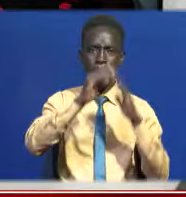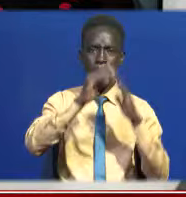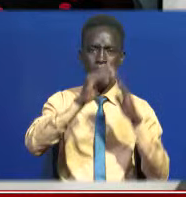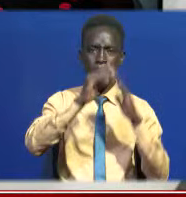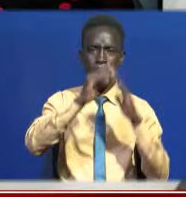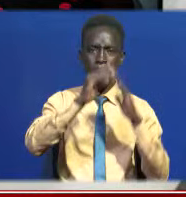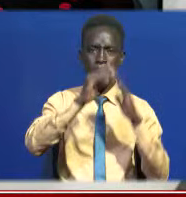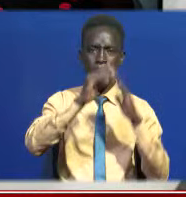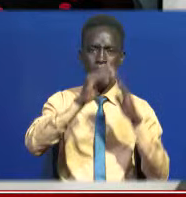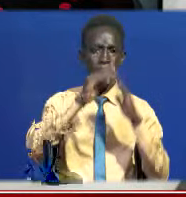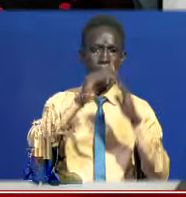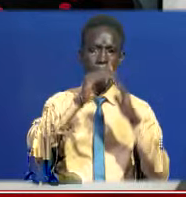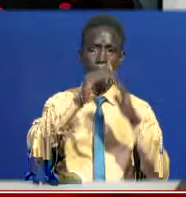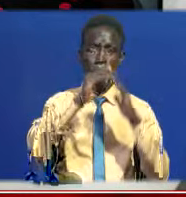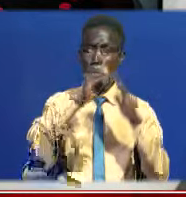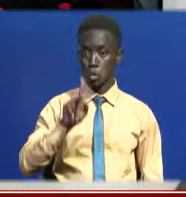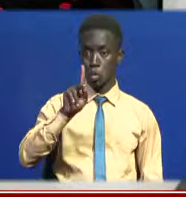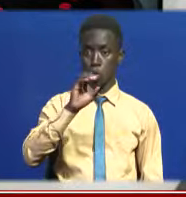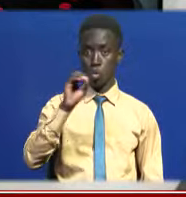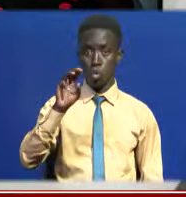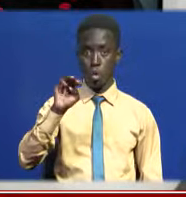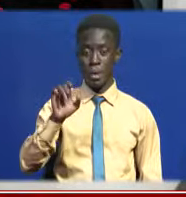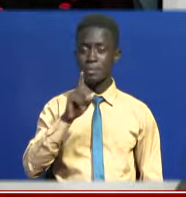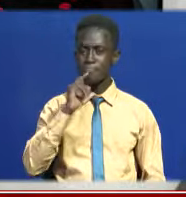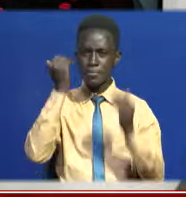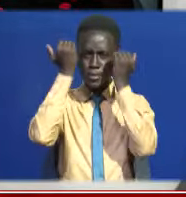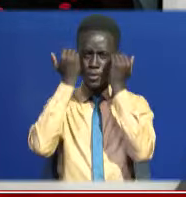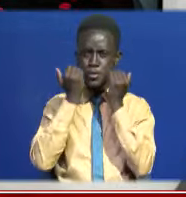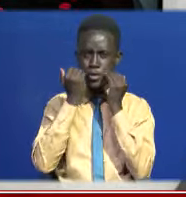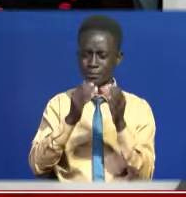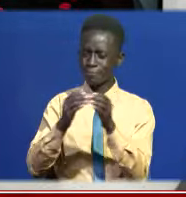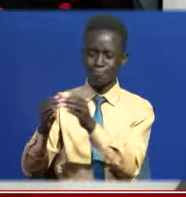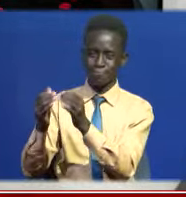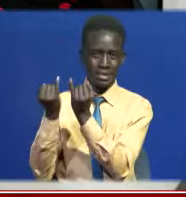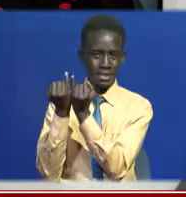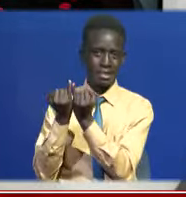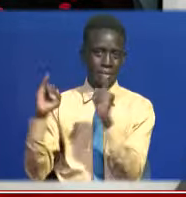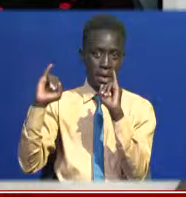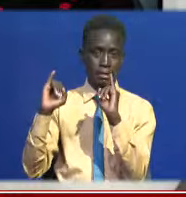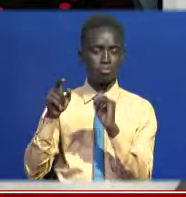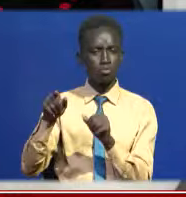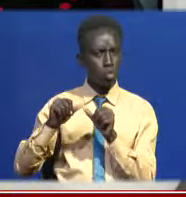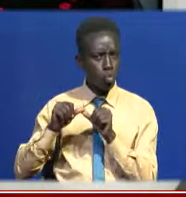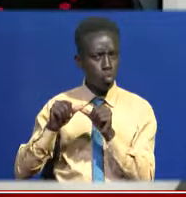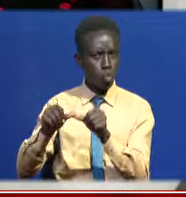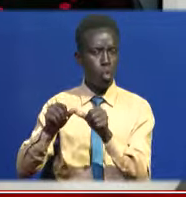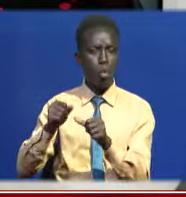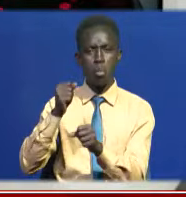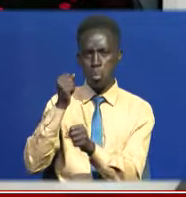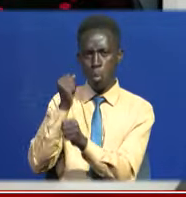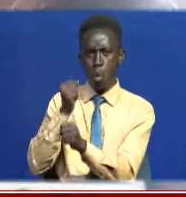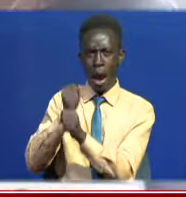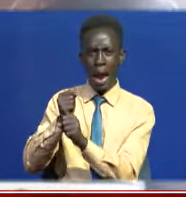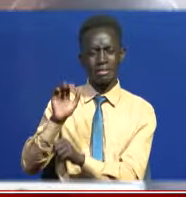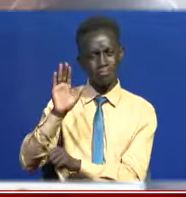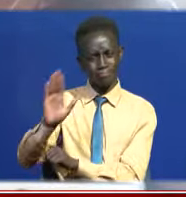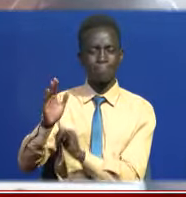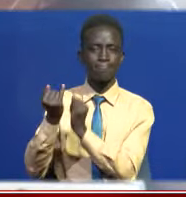emphasized an independent institution and would continue to conduct itself